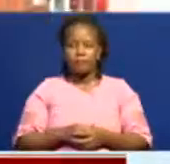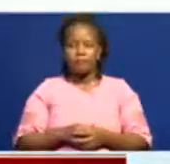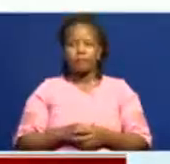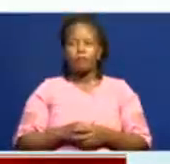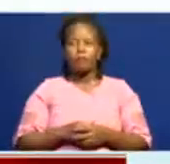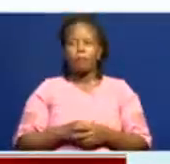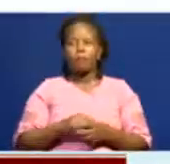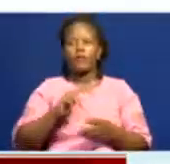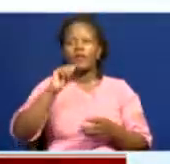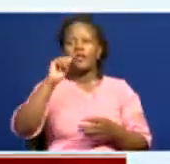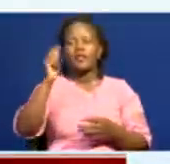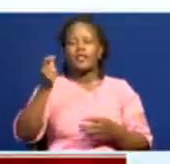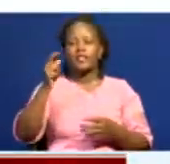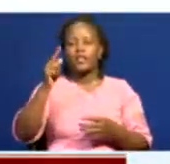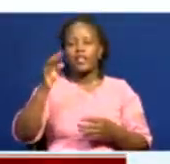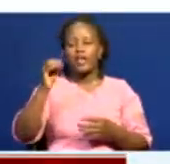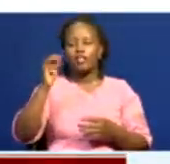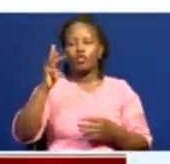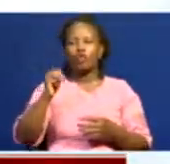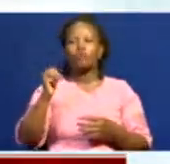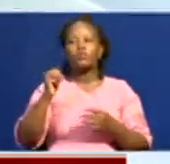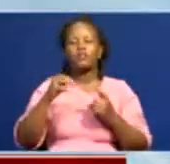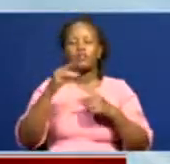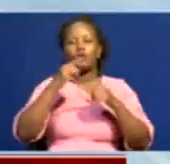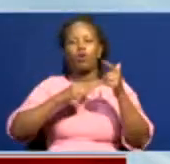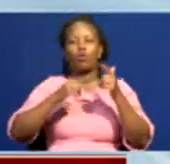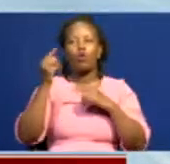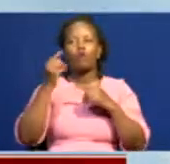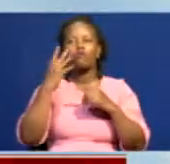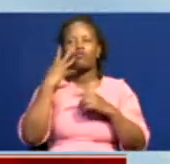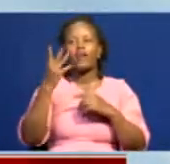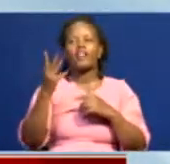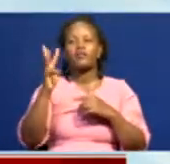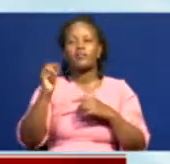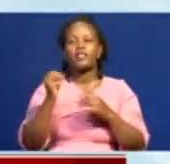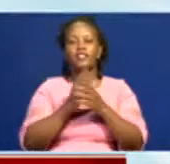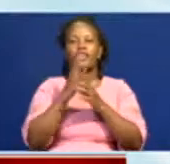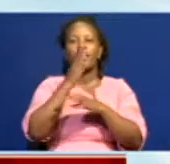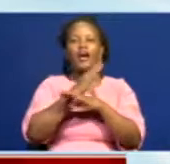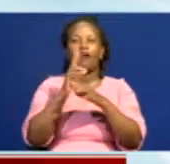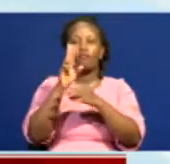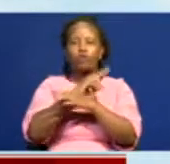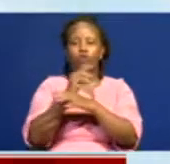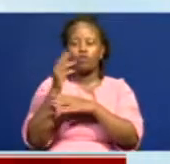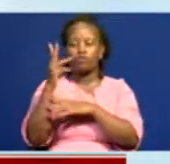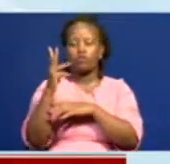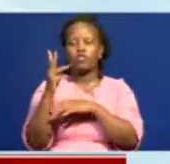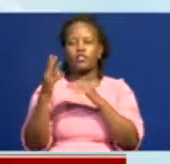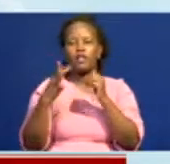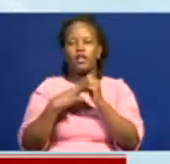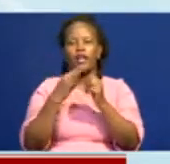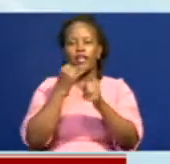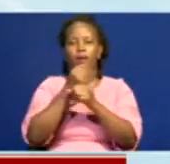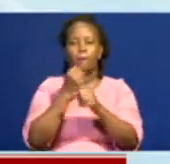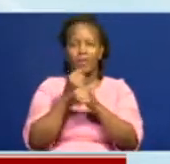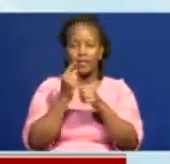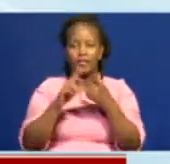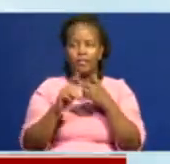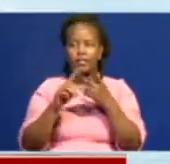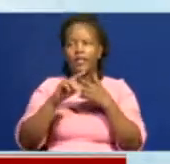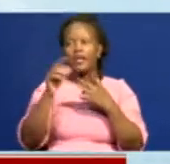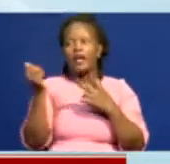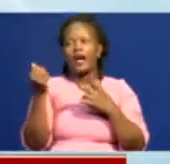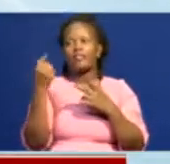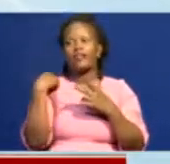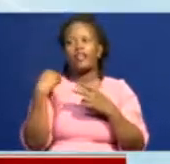Kenyan Tom Isaac clinched the 400 meters main title after registering a best time of 49 minutes 50 seconds. George Wawero was second